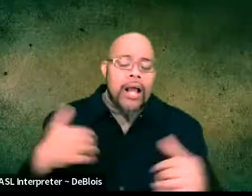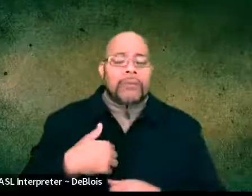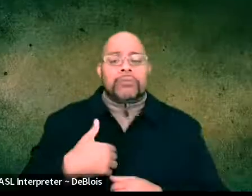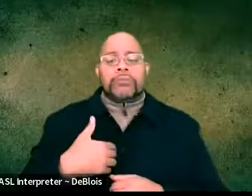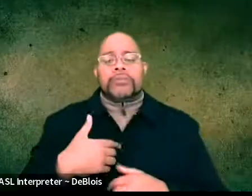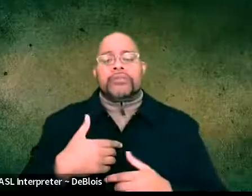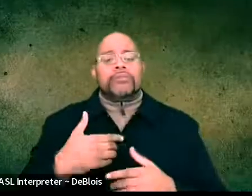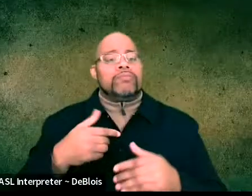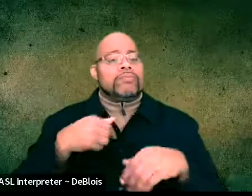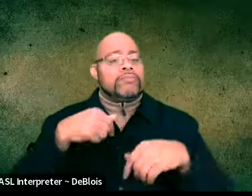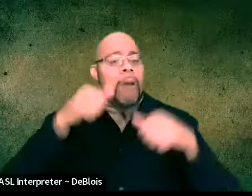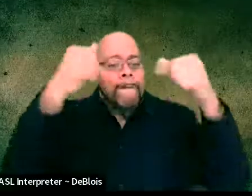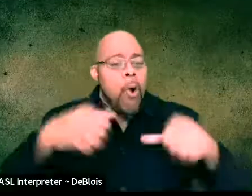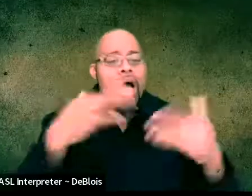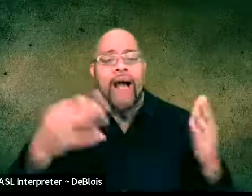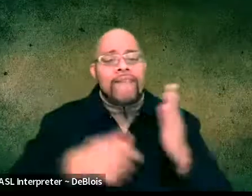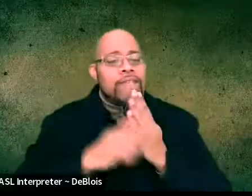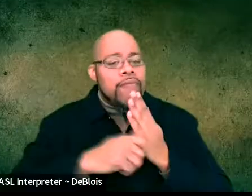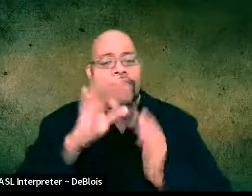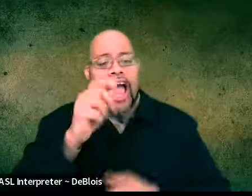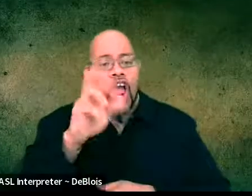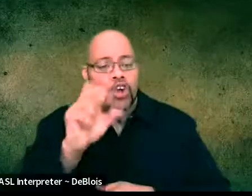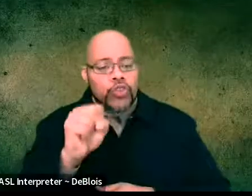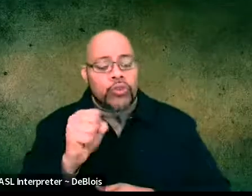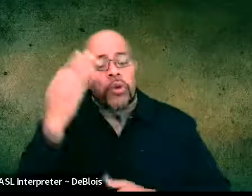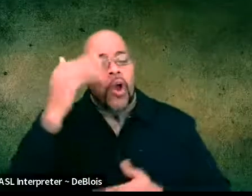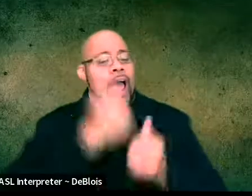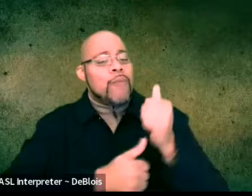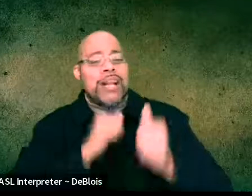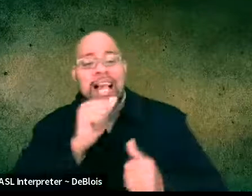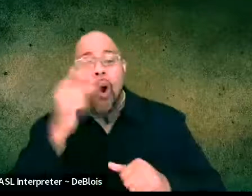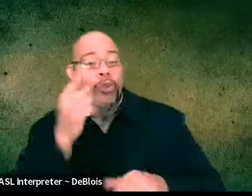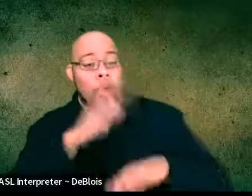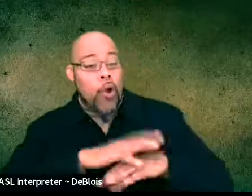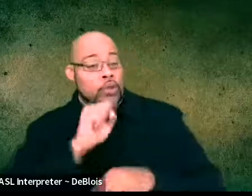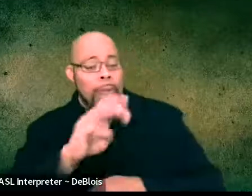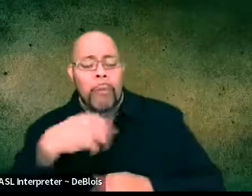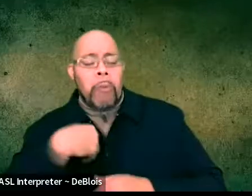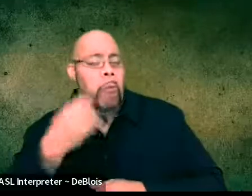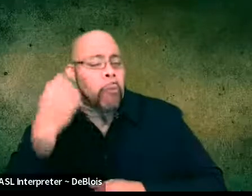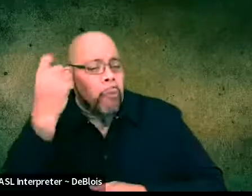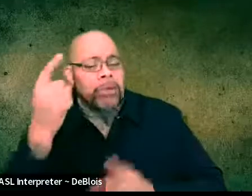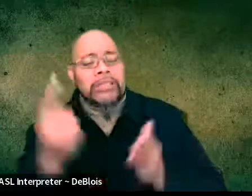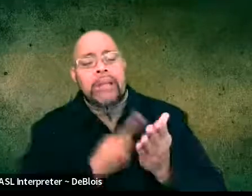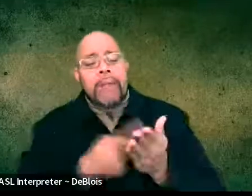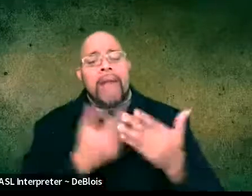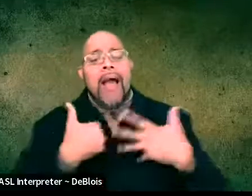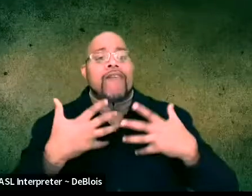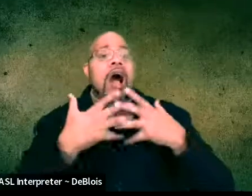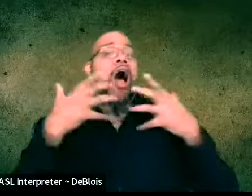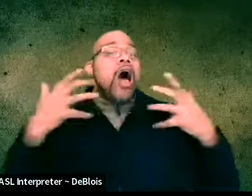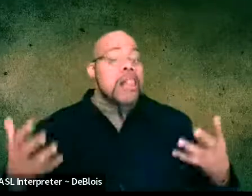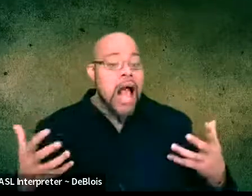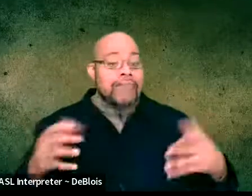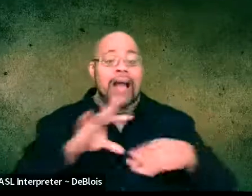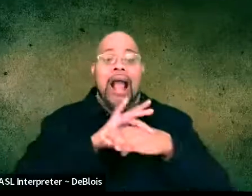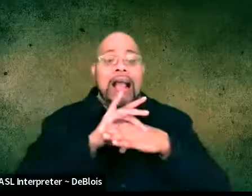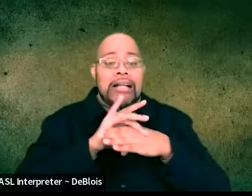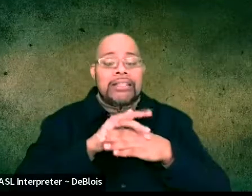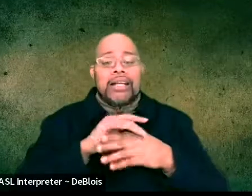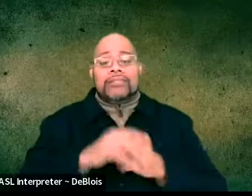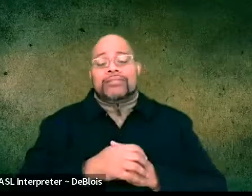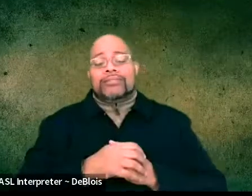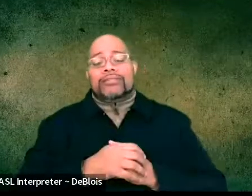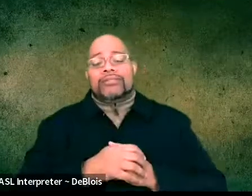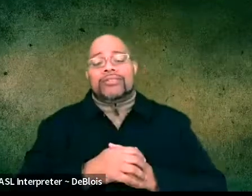of flyers, but we understand everybody is not always on social media, and sometimes there's a lot of content that's posted